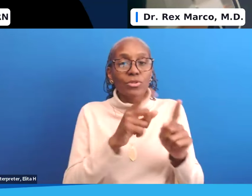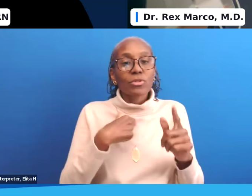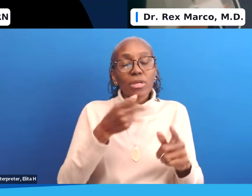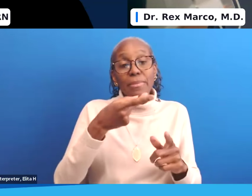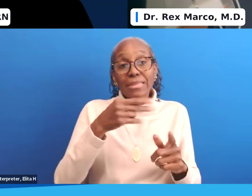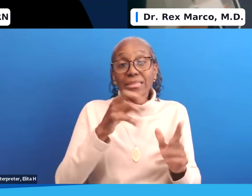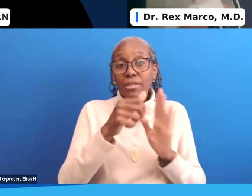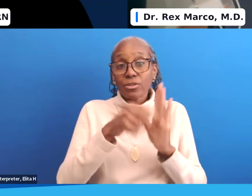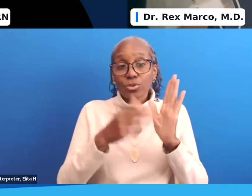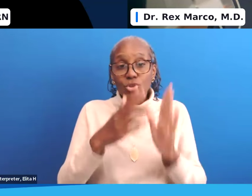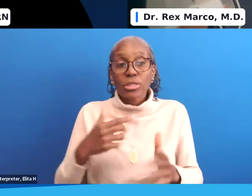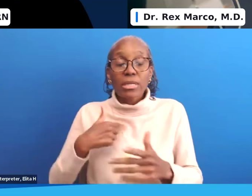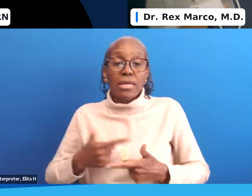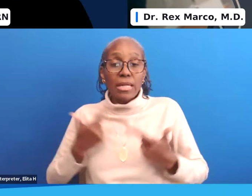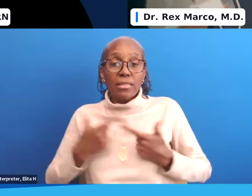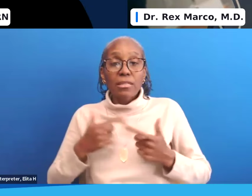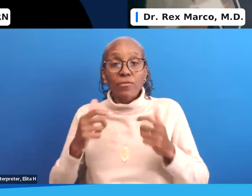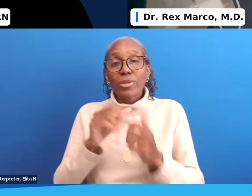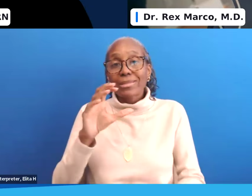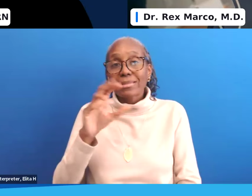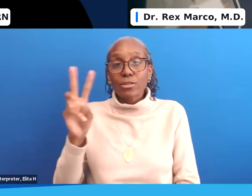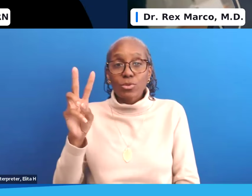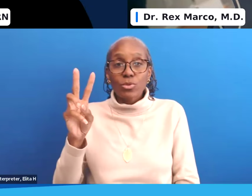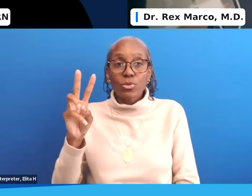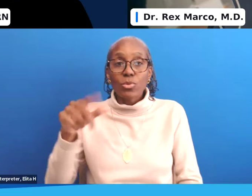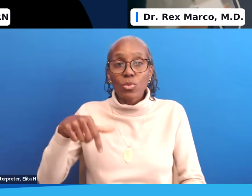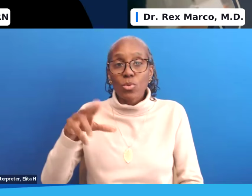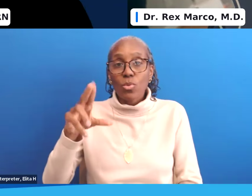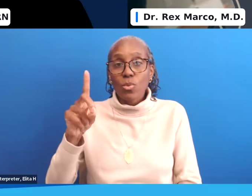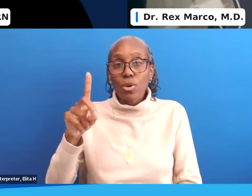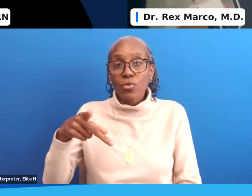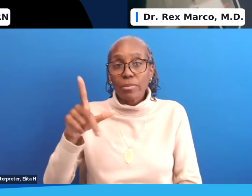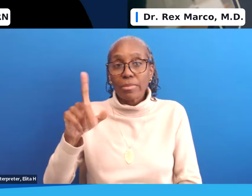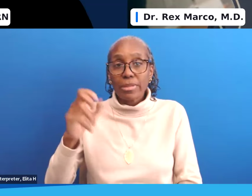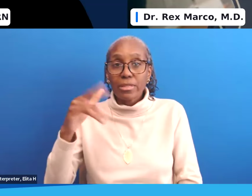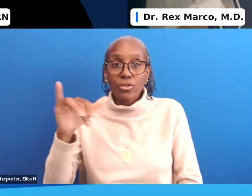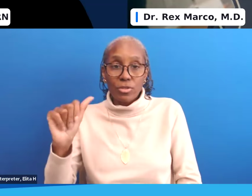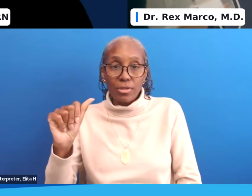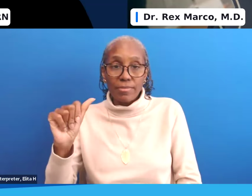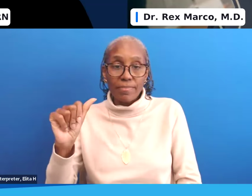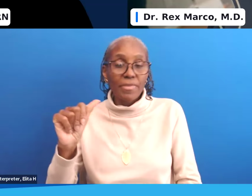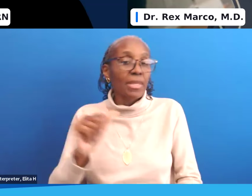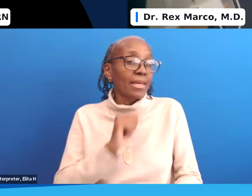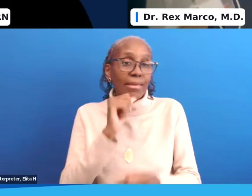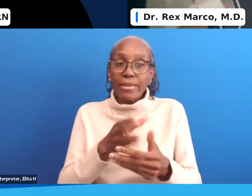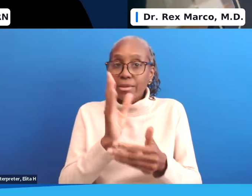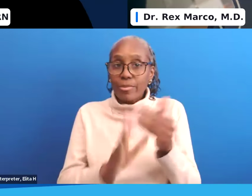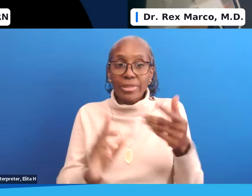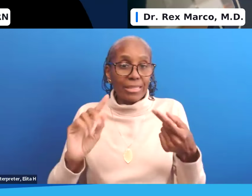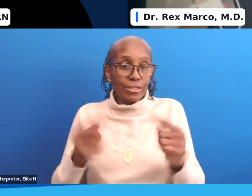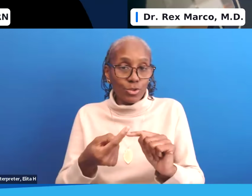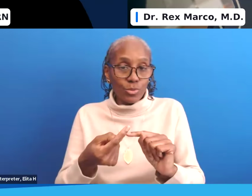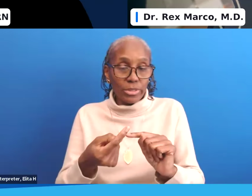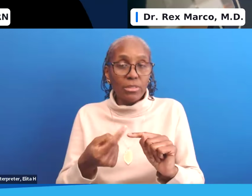And I live with C2 quadriplegia. I have an incomplete injury, and I